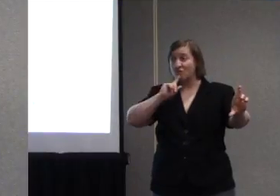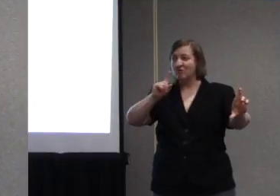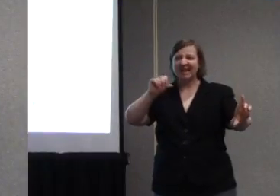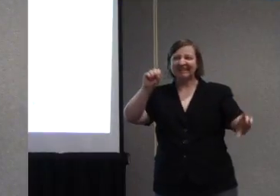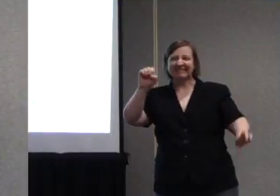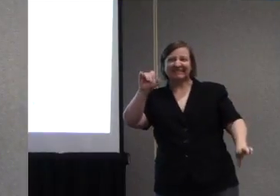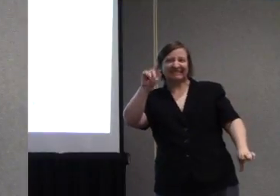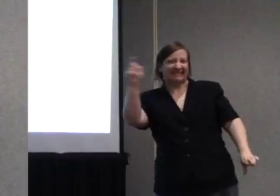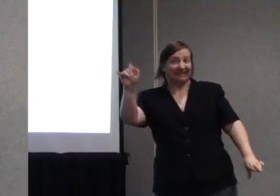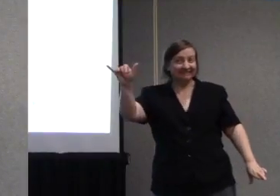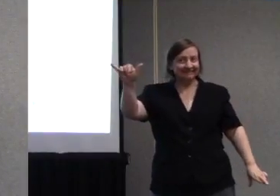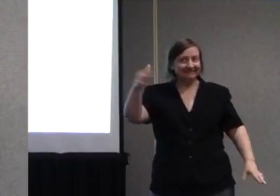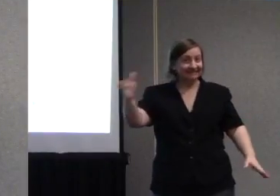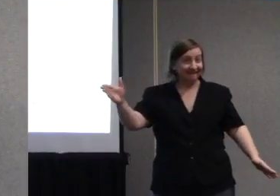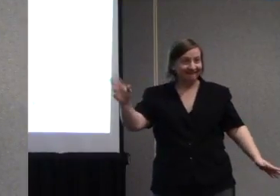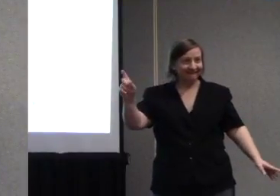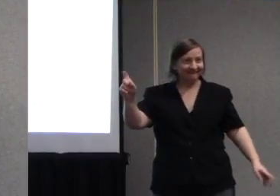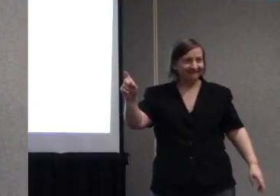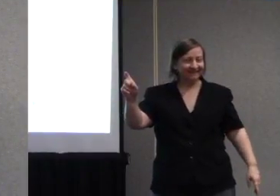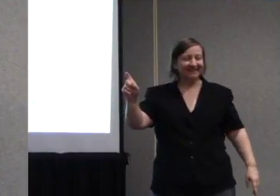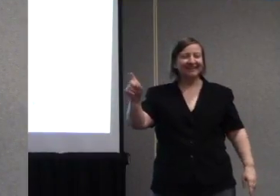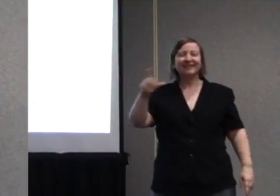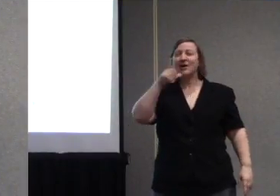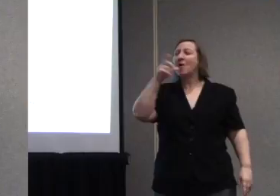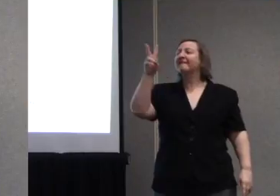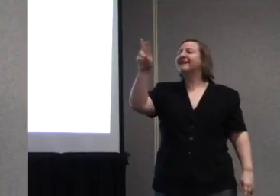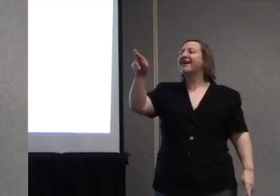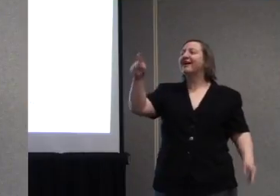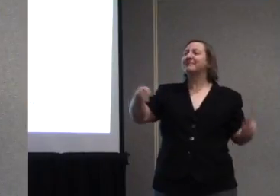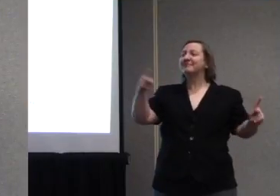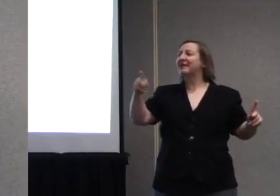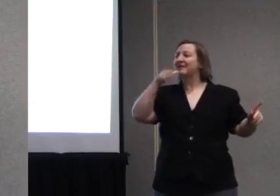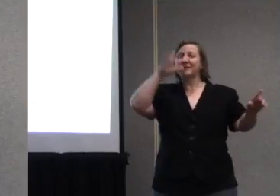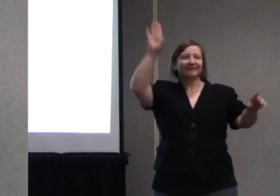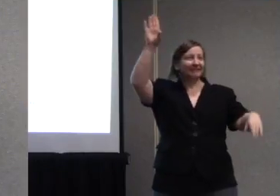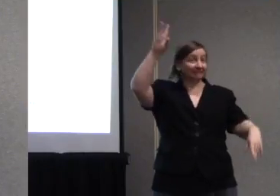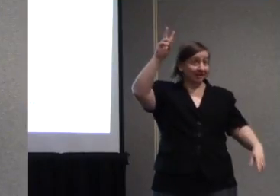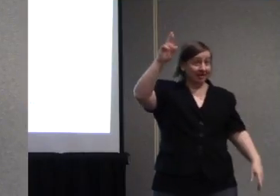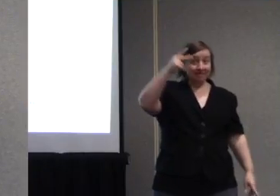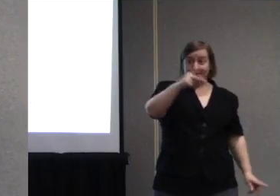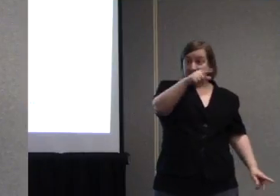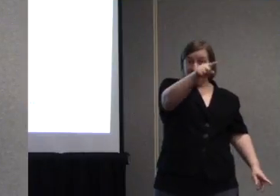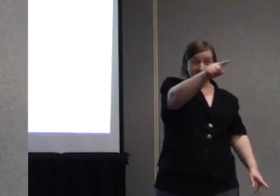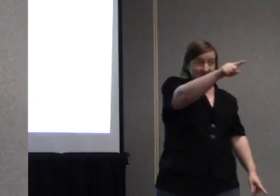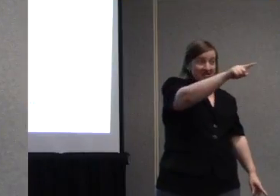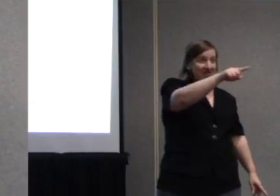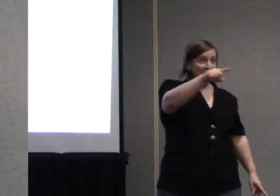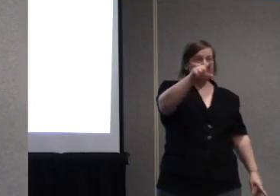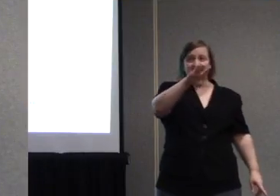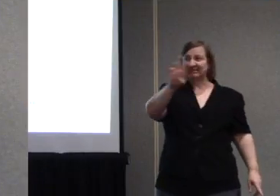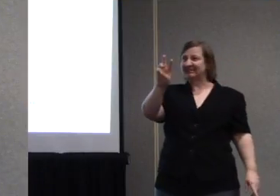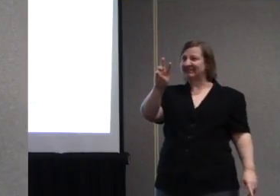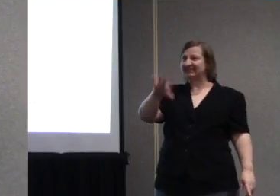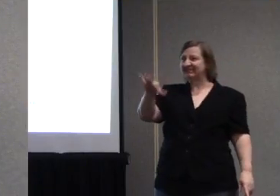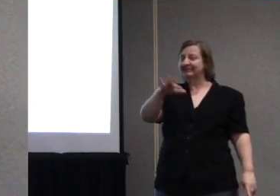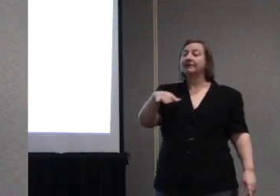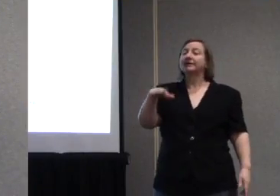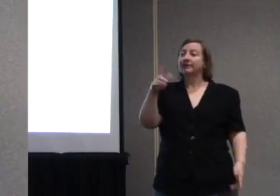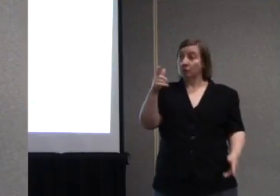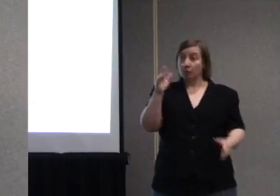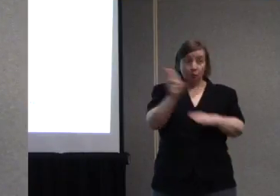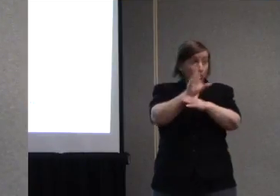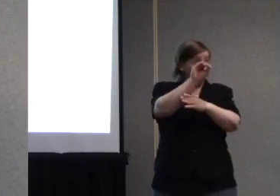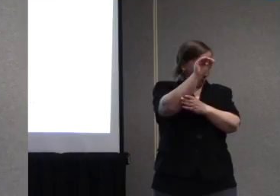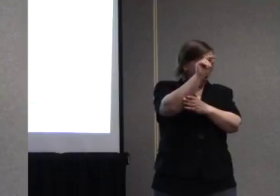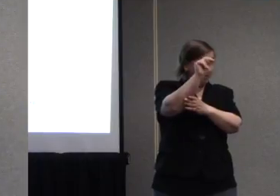Are you ready for the really sexy stuff? Who's a VR person in here? We got some VR people? Okay. Those of you raise your